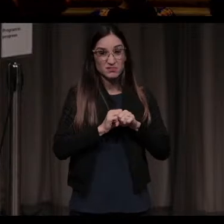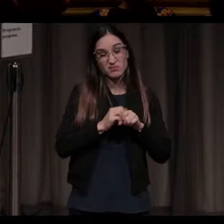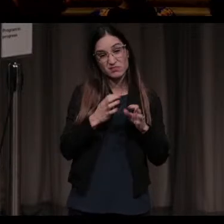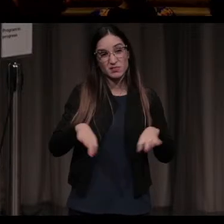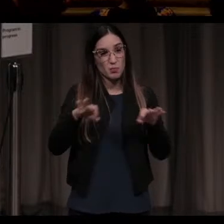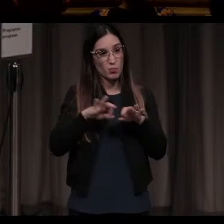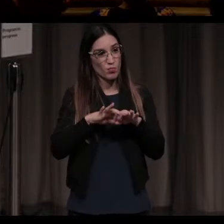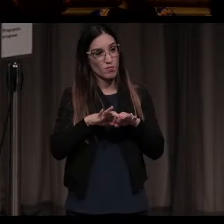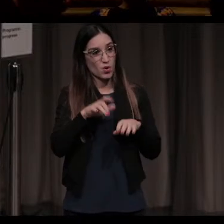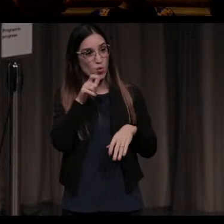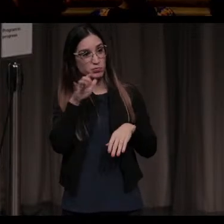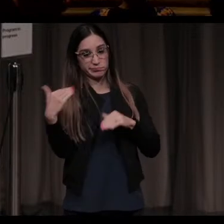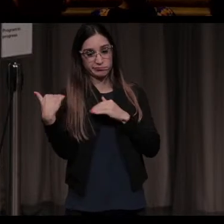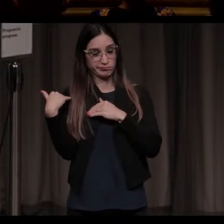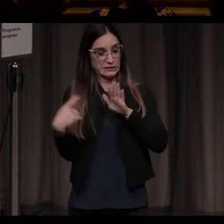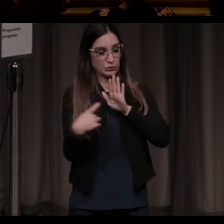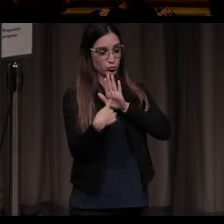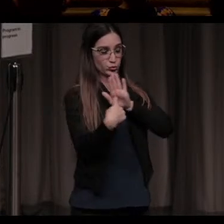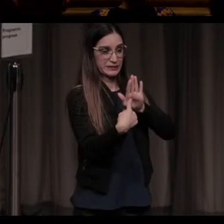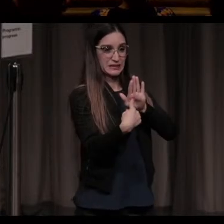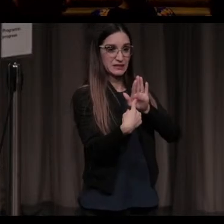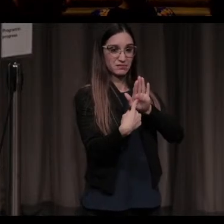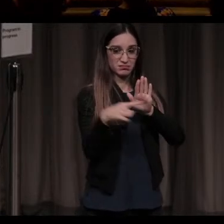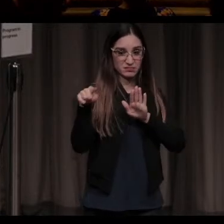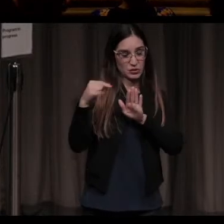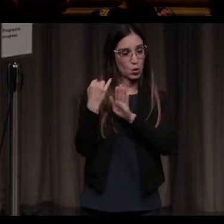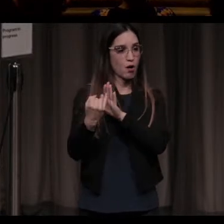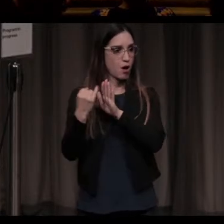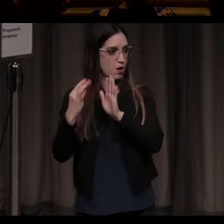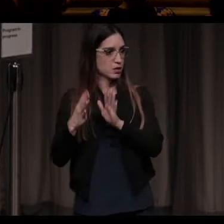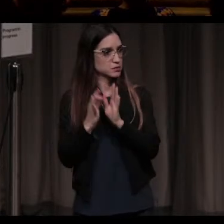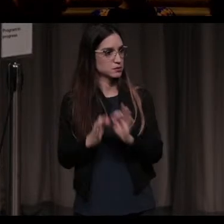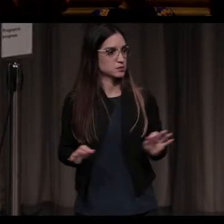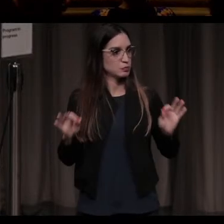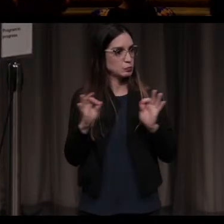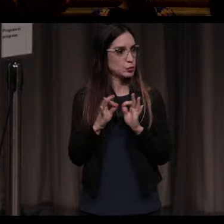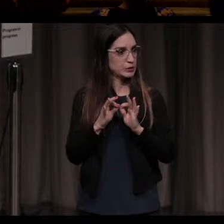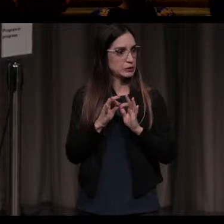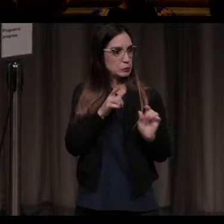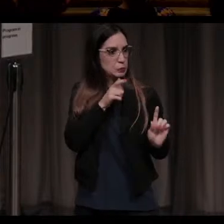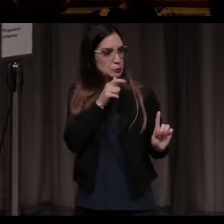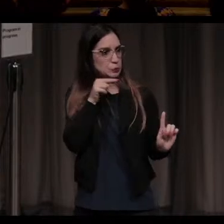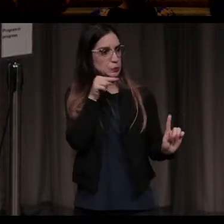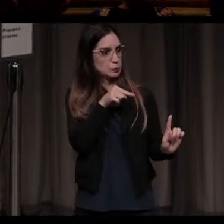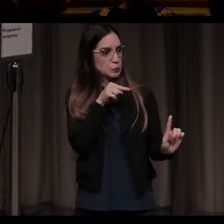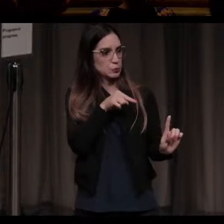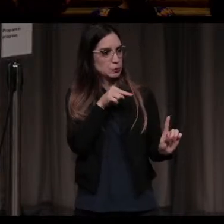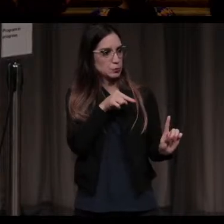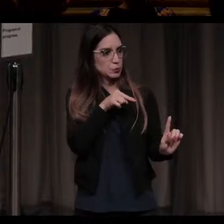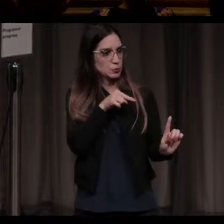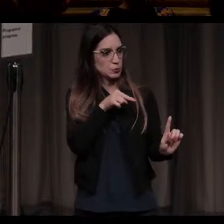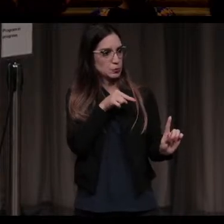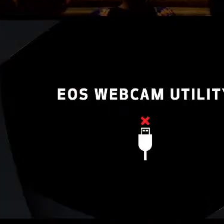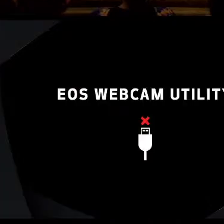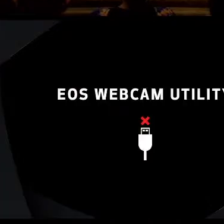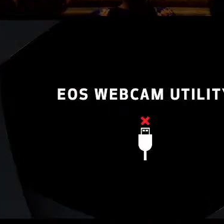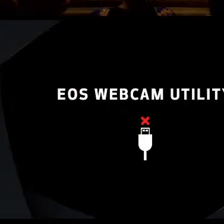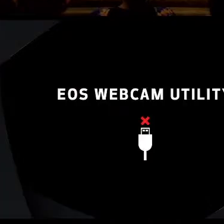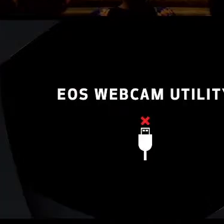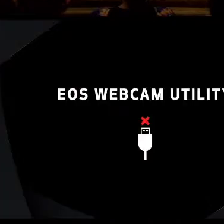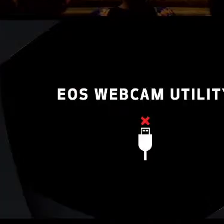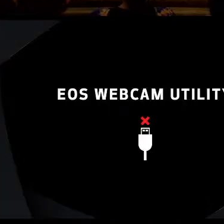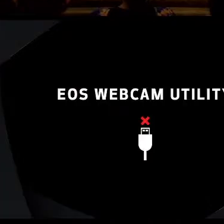something that's really important, because I think that you can't say a blanket statement of what's de-exoticizing, because